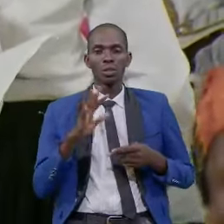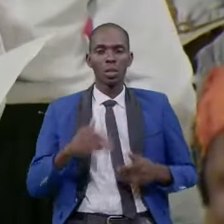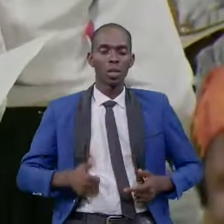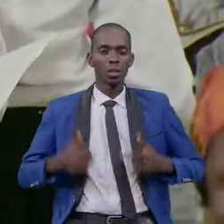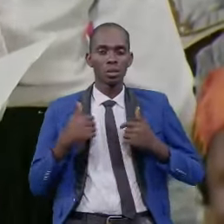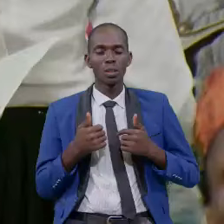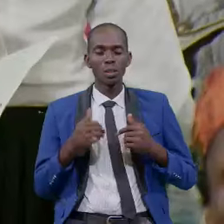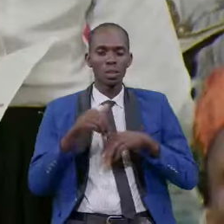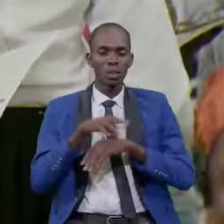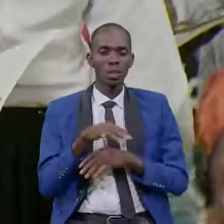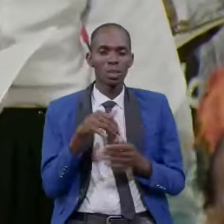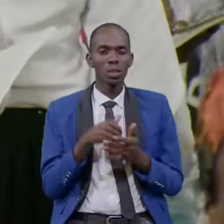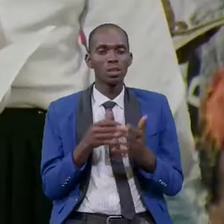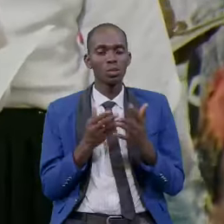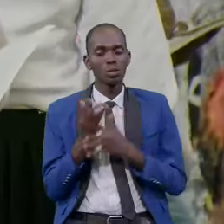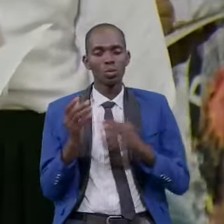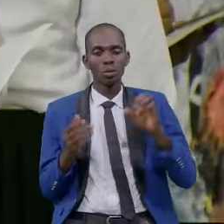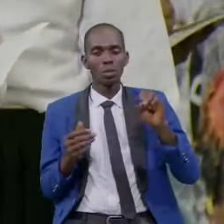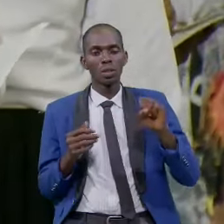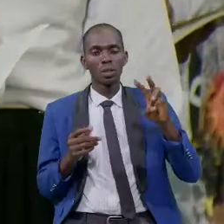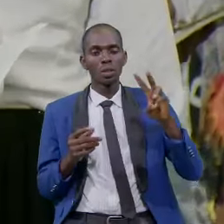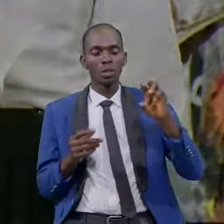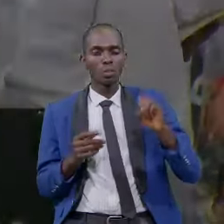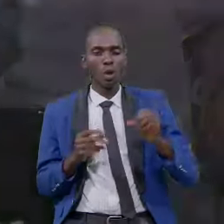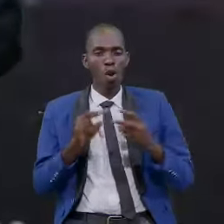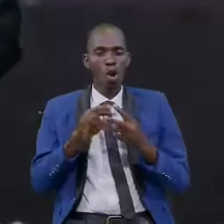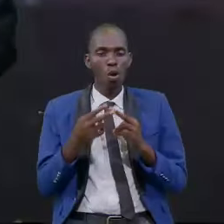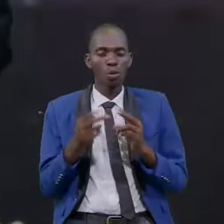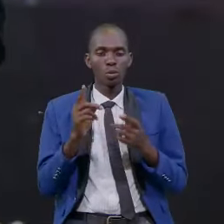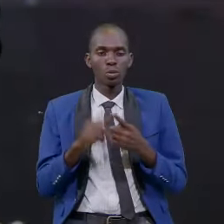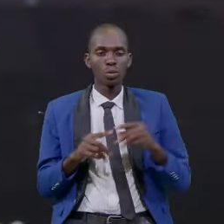SMS or WhatsApp to this number,